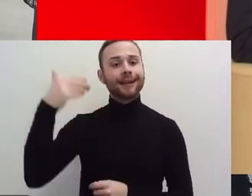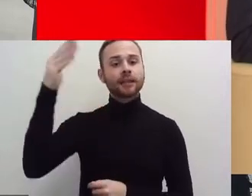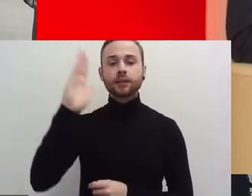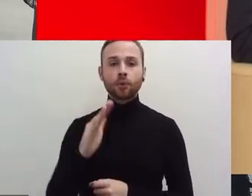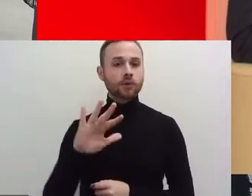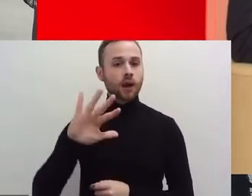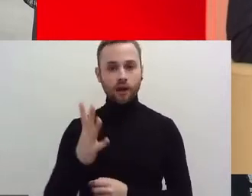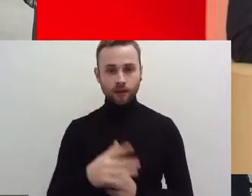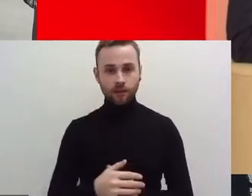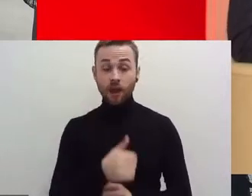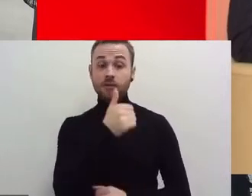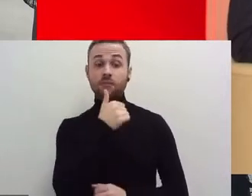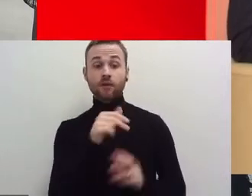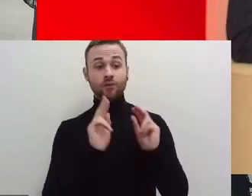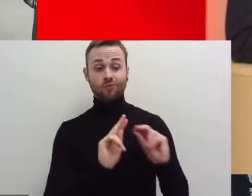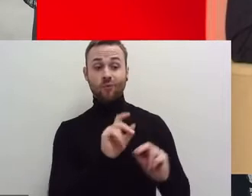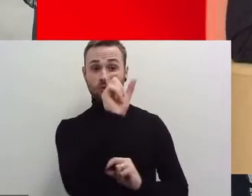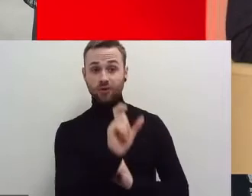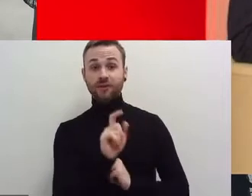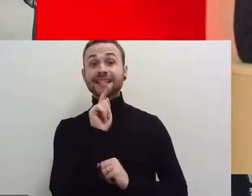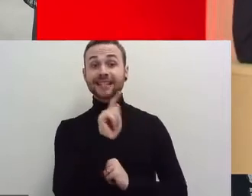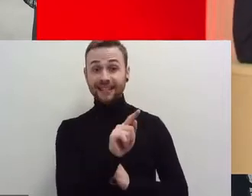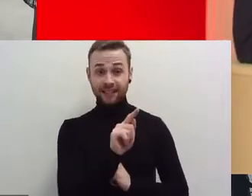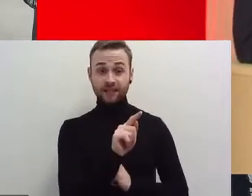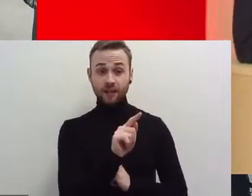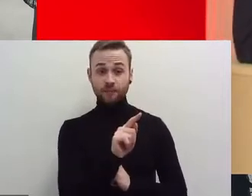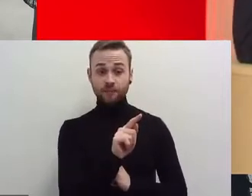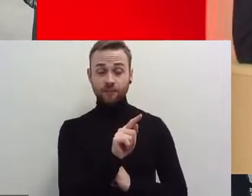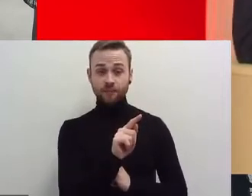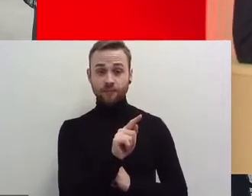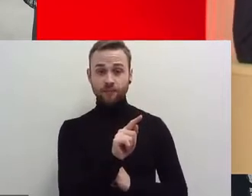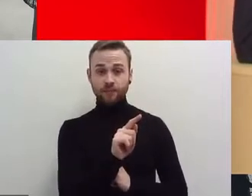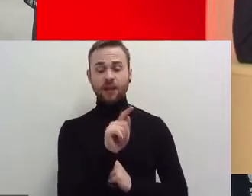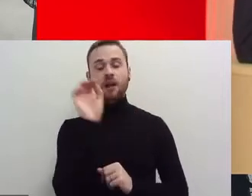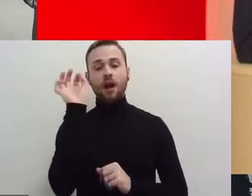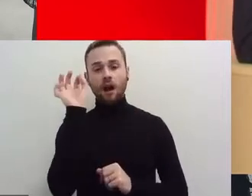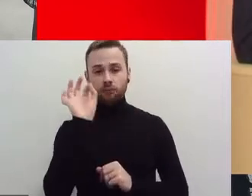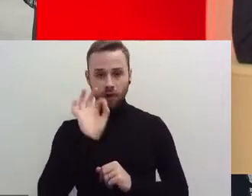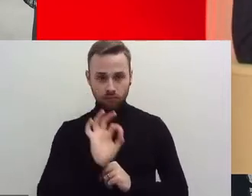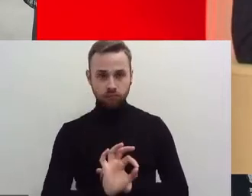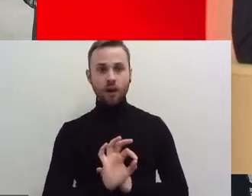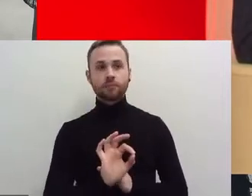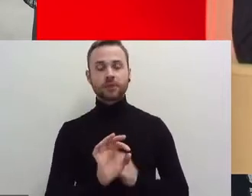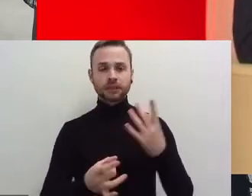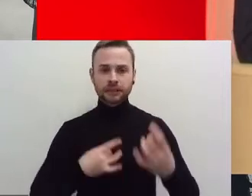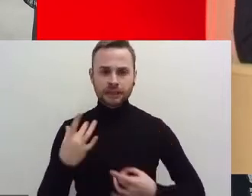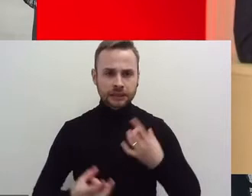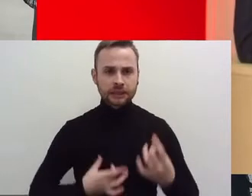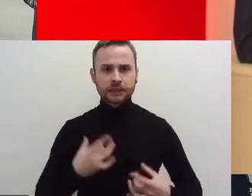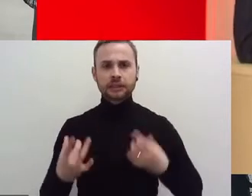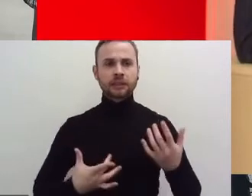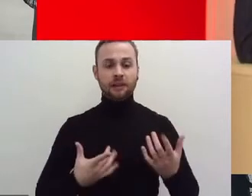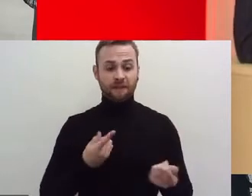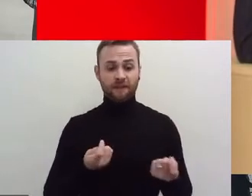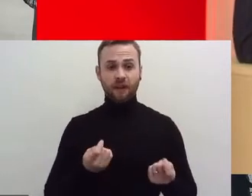stress, and that stress passes to the students and also to the pupils. Most of the stuff that